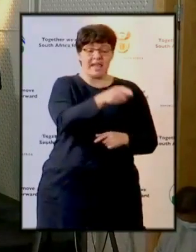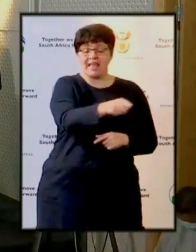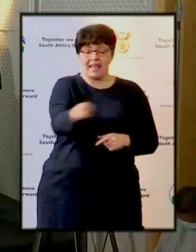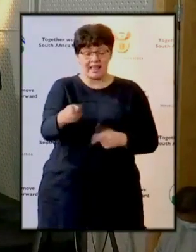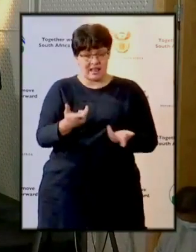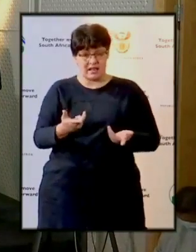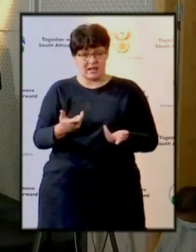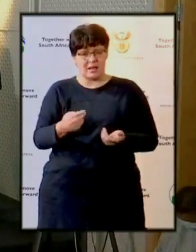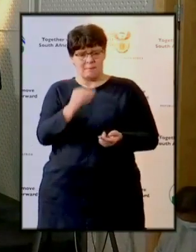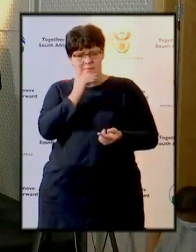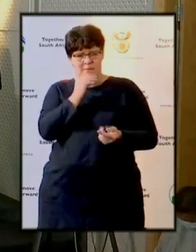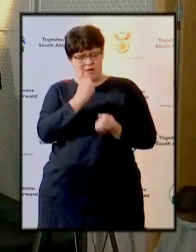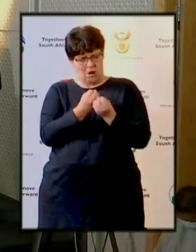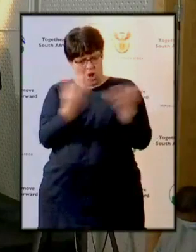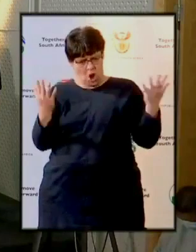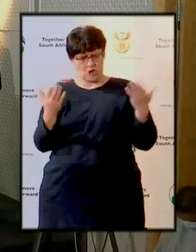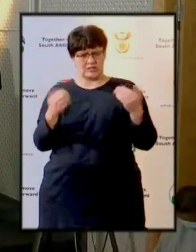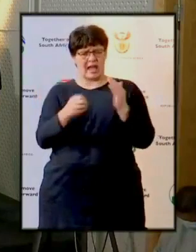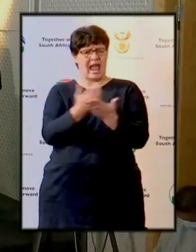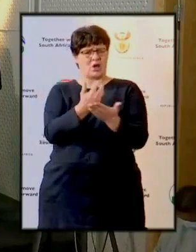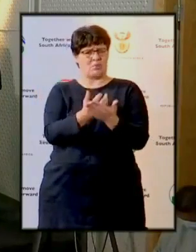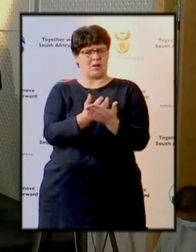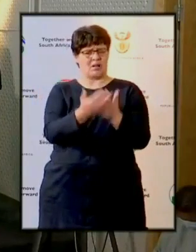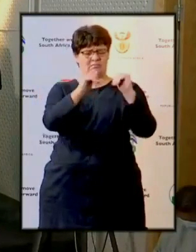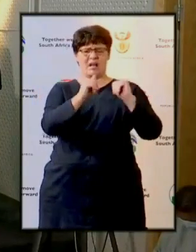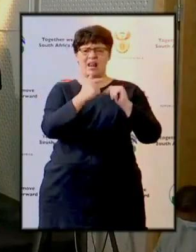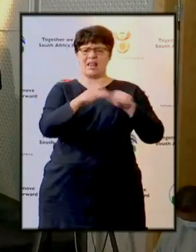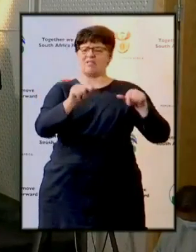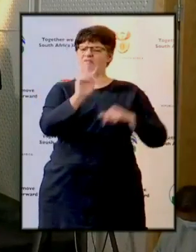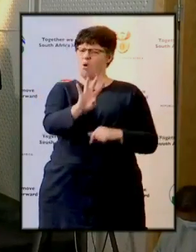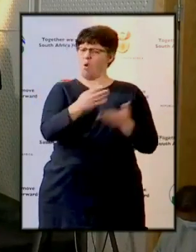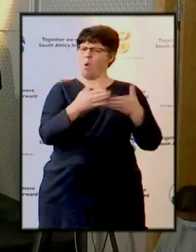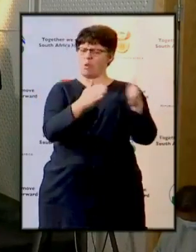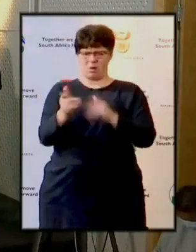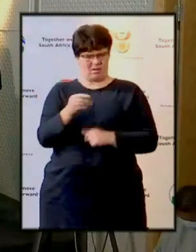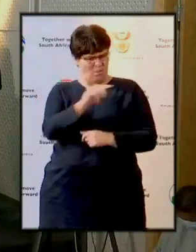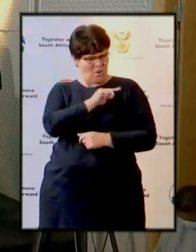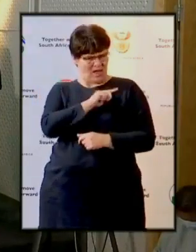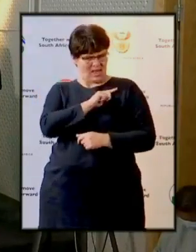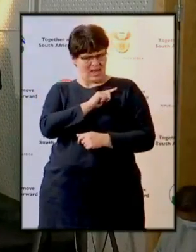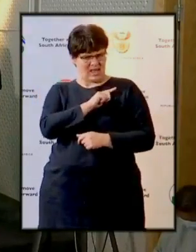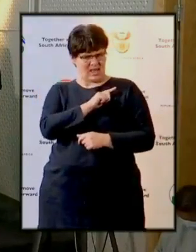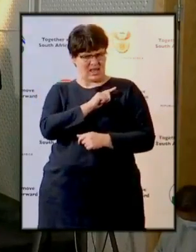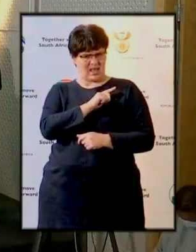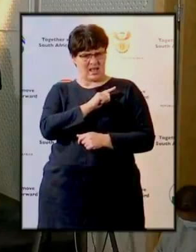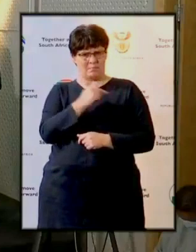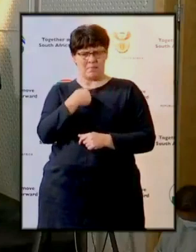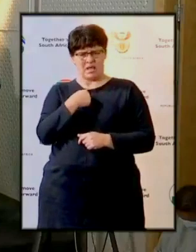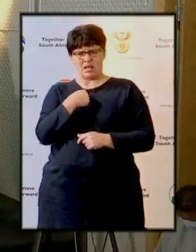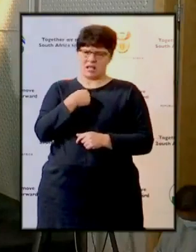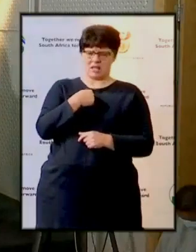it seems a lot of the economy is opening under stage 4 or level 4, is this because we are stuck between choosing to deal